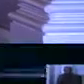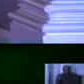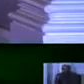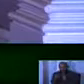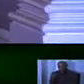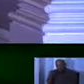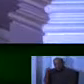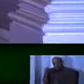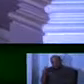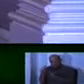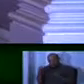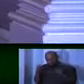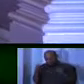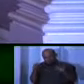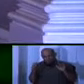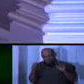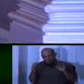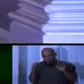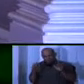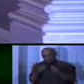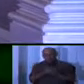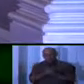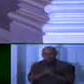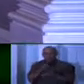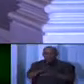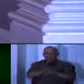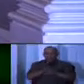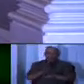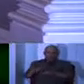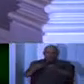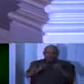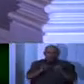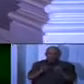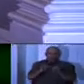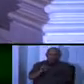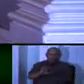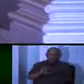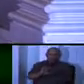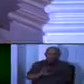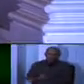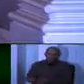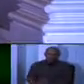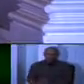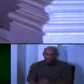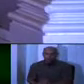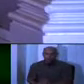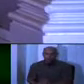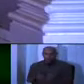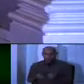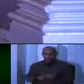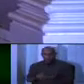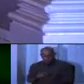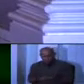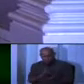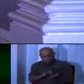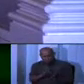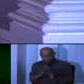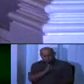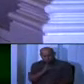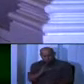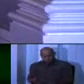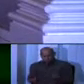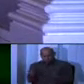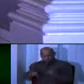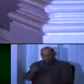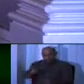Verses 18 through 25, taken from the English Standard Version. Now the birth of Jesus Christ took place in